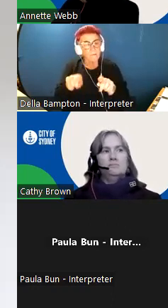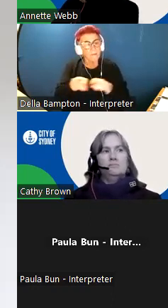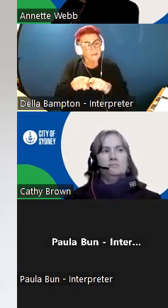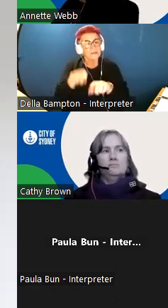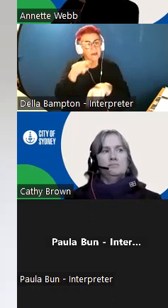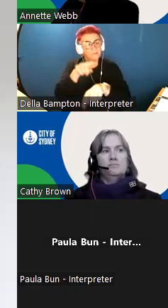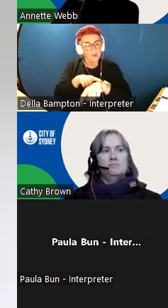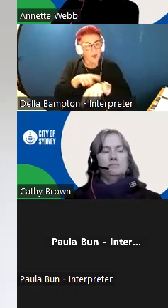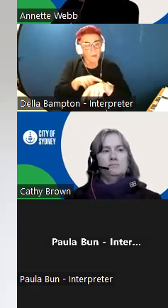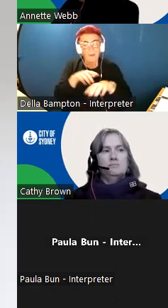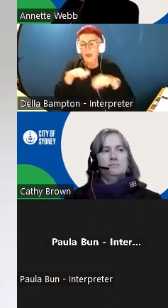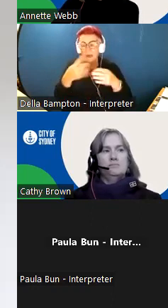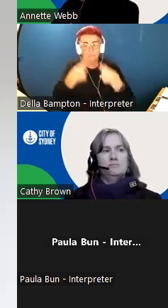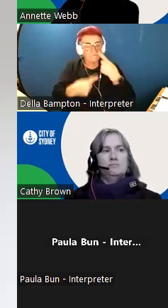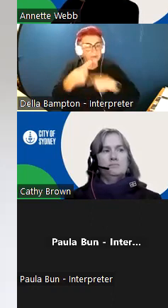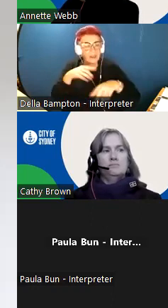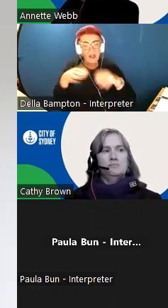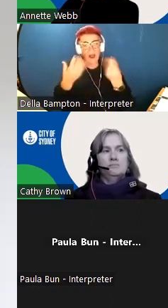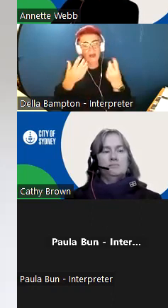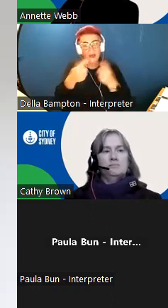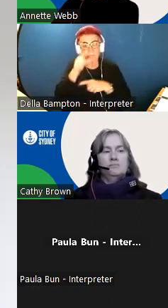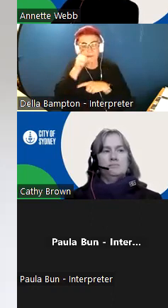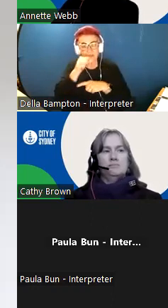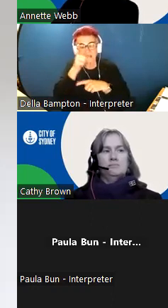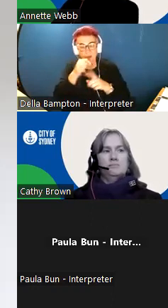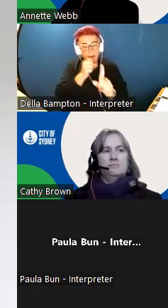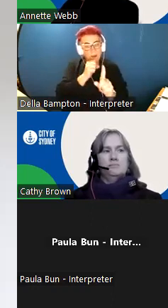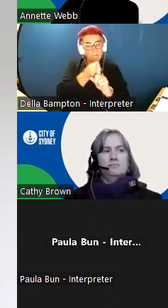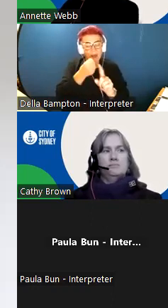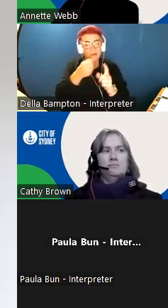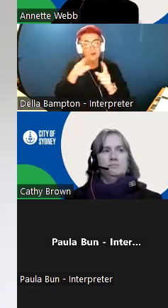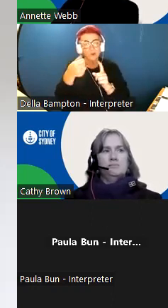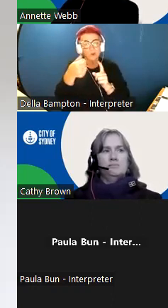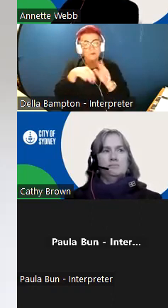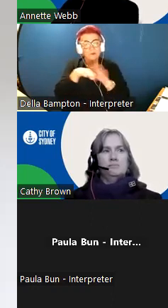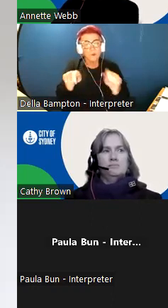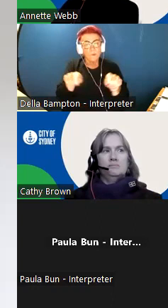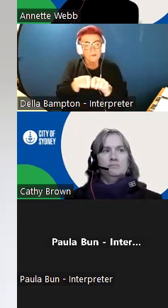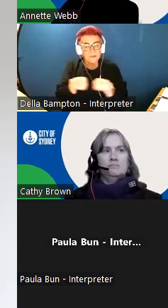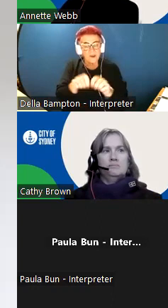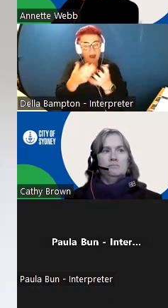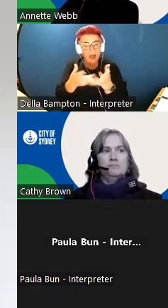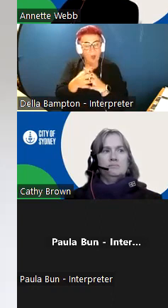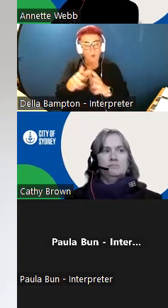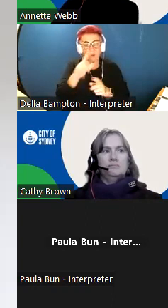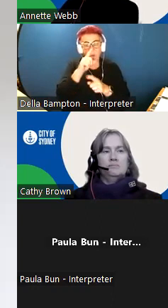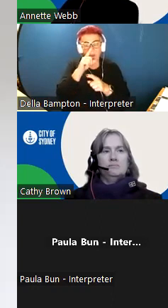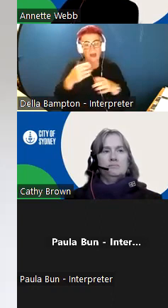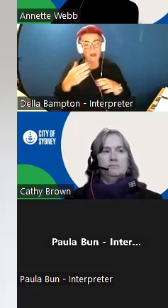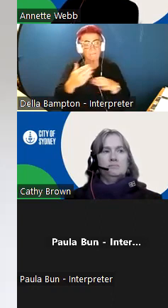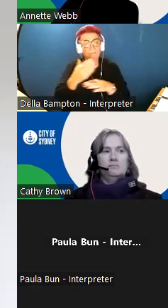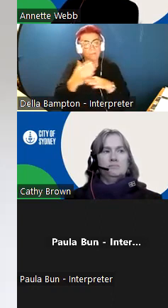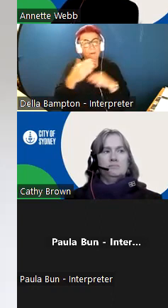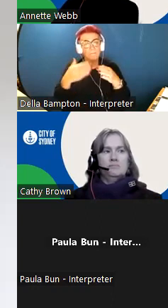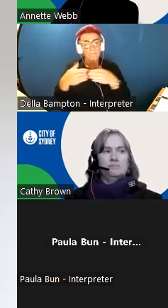any indication of any potential impacts of the materials that you use in your practice and how you intend to manage work, health and safety during